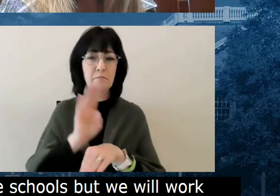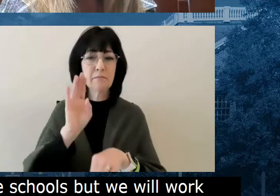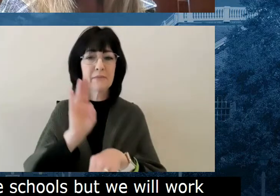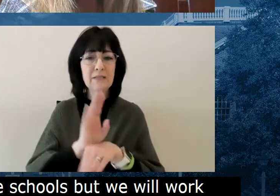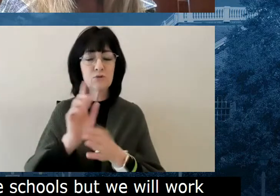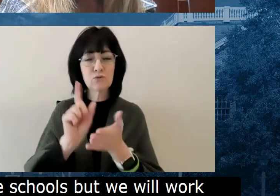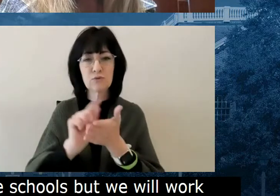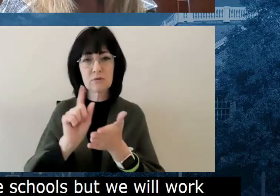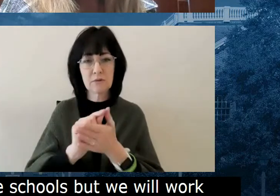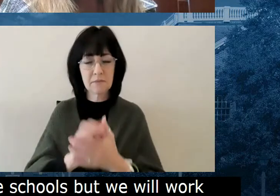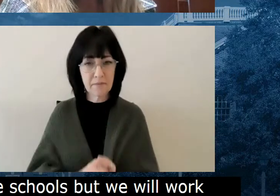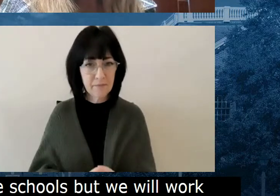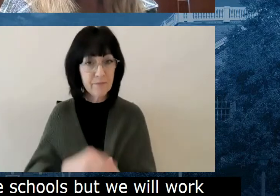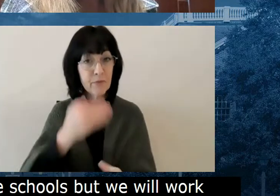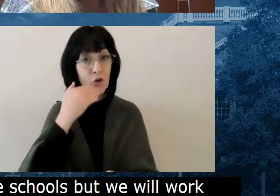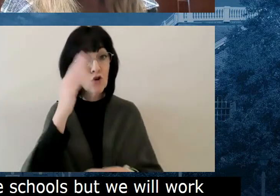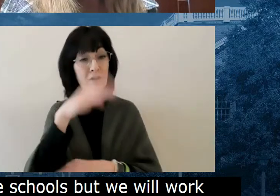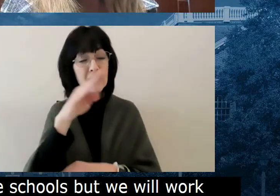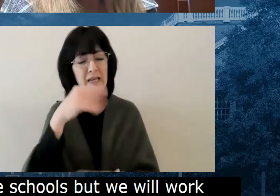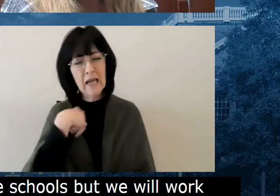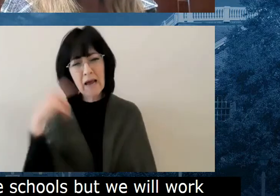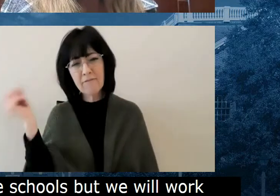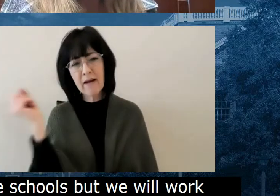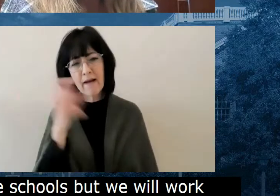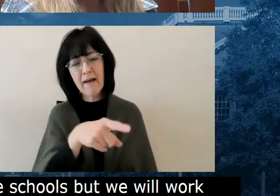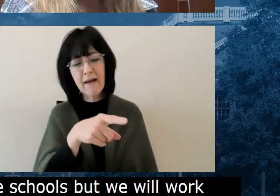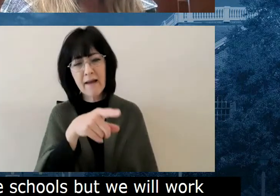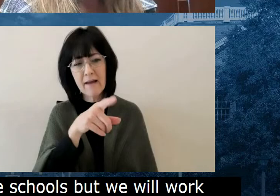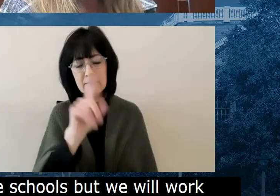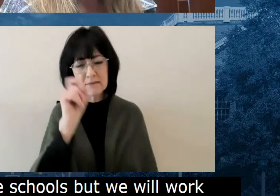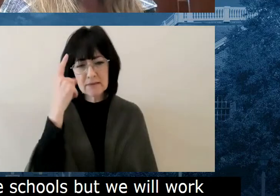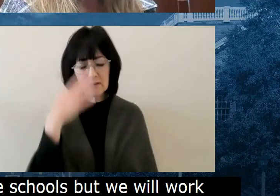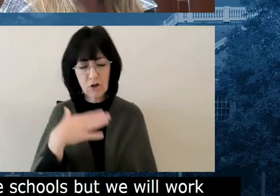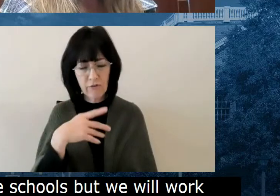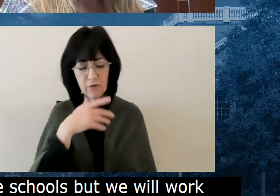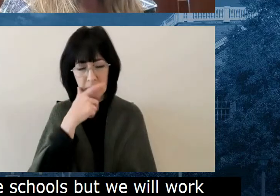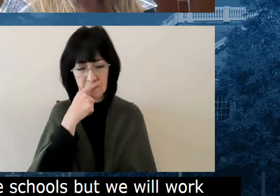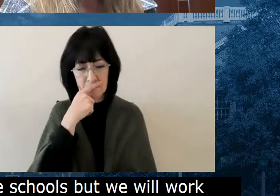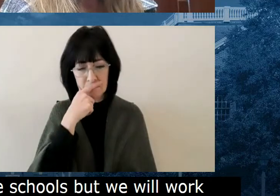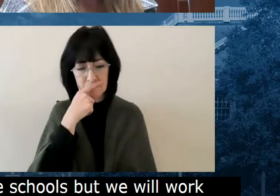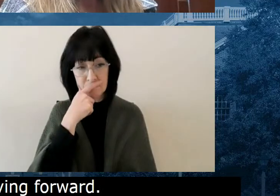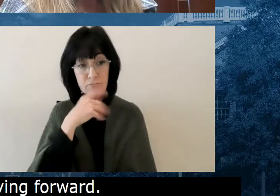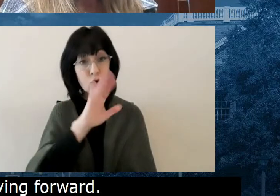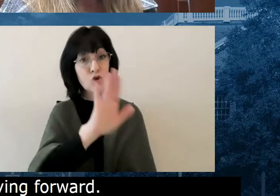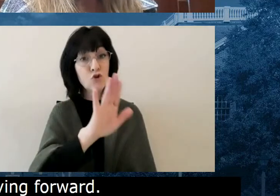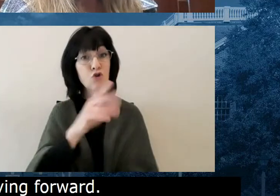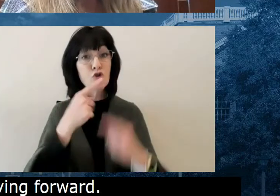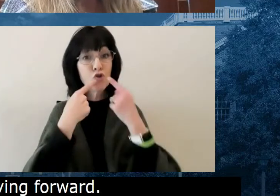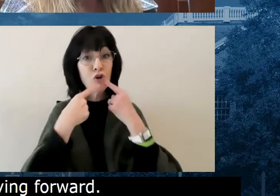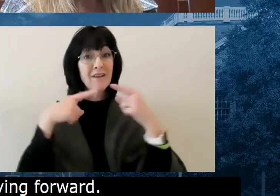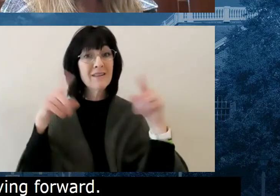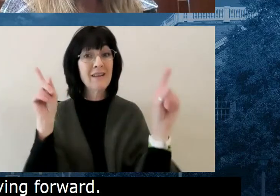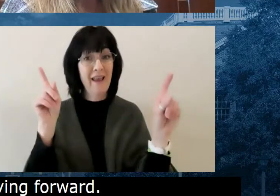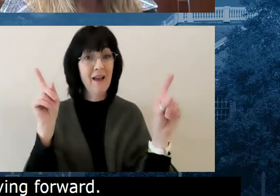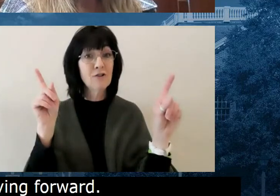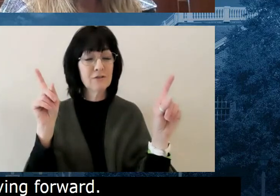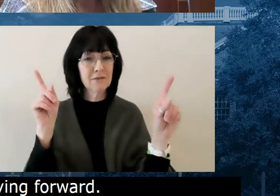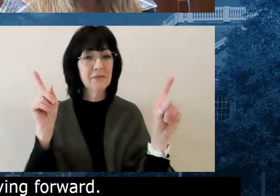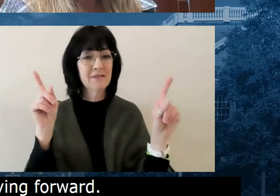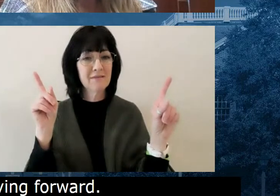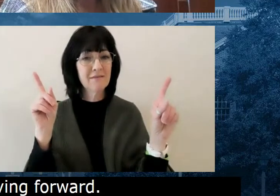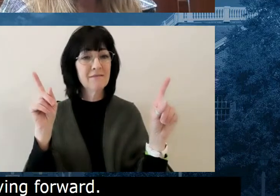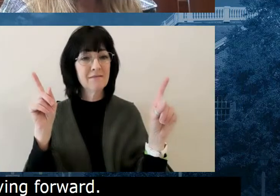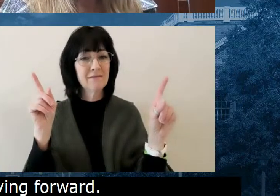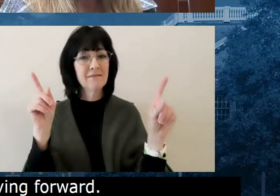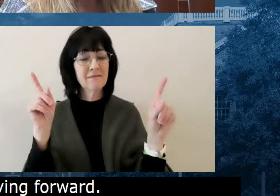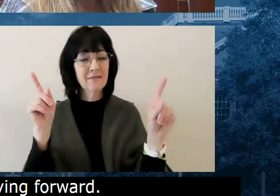Good afternoon. Governor Carney, I just wanted to ask, in your announcement comes on the heels of decisions made in